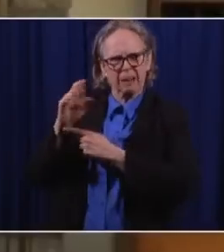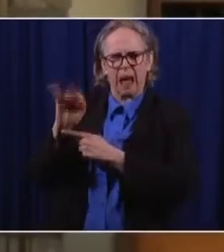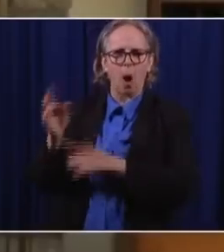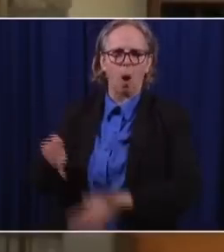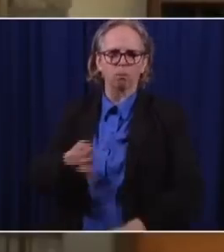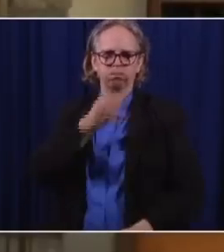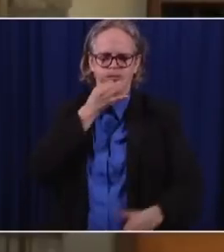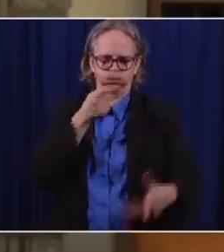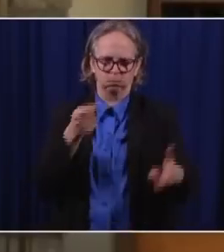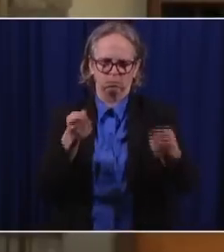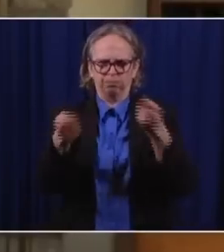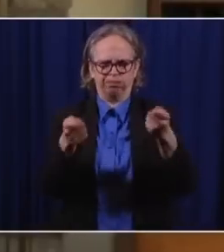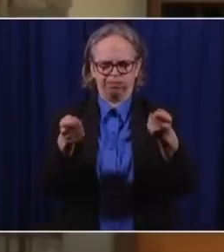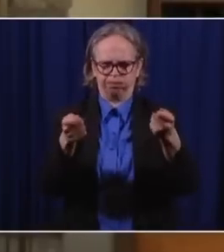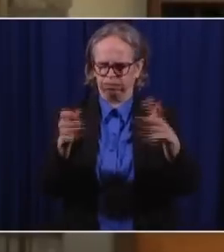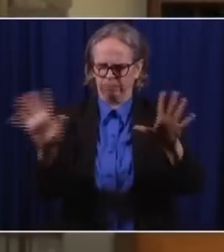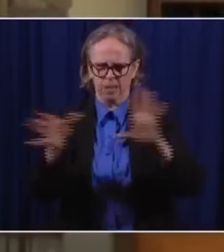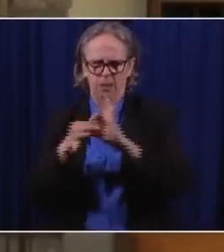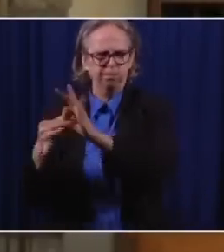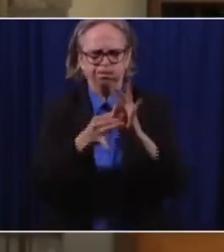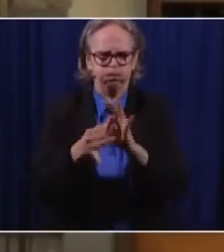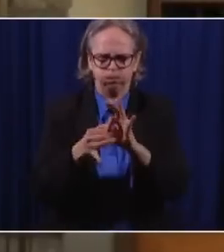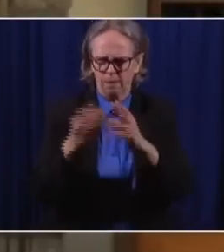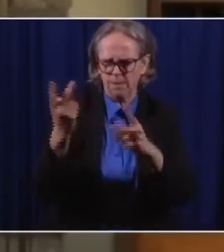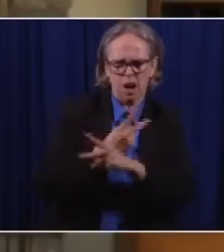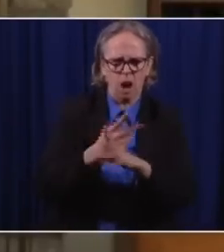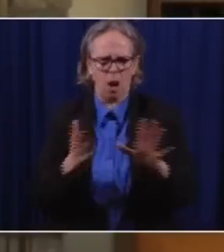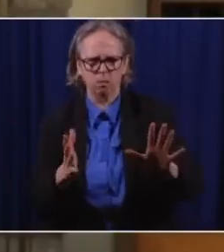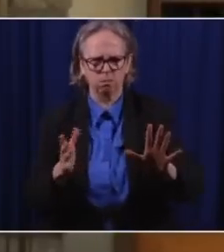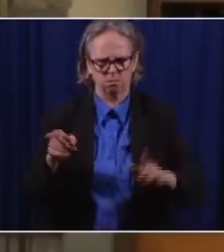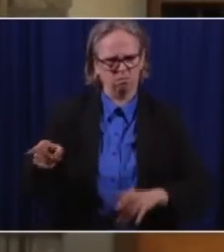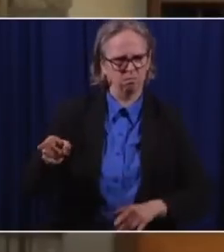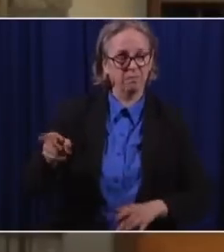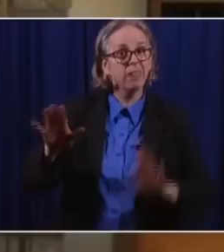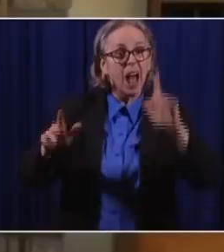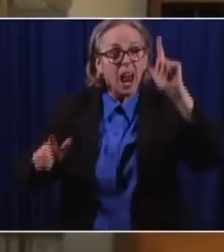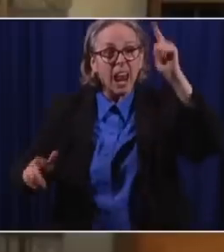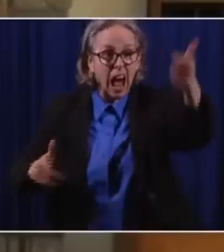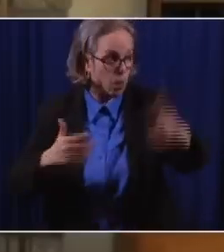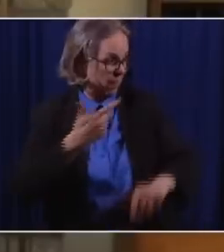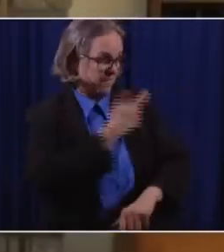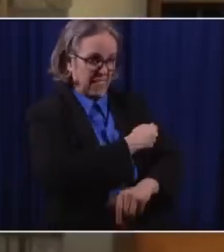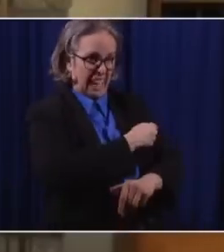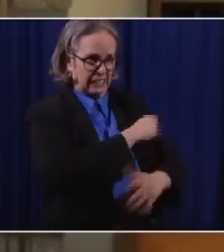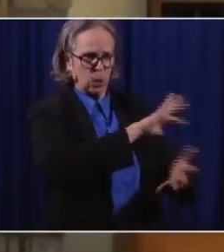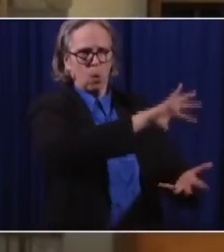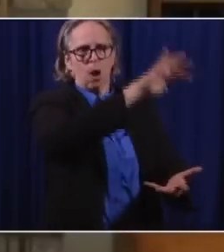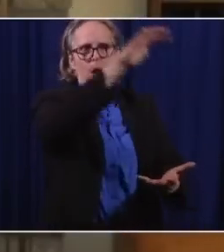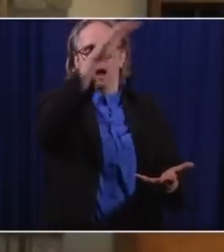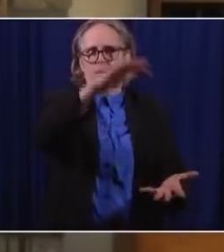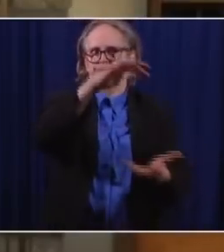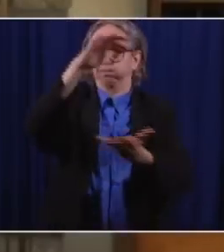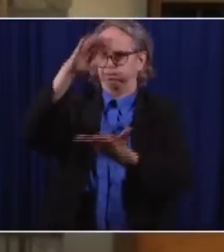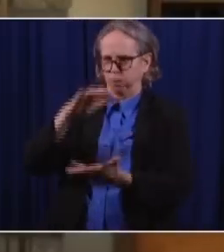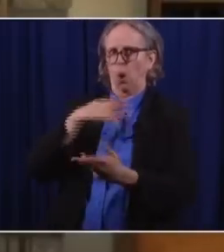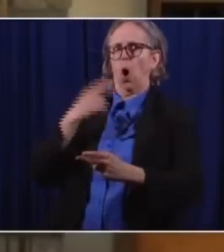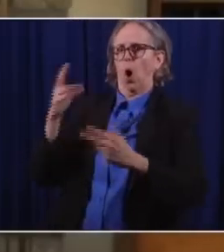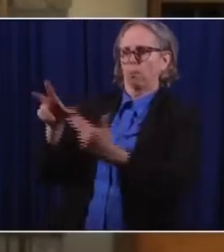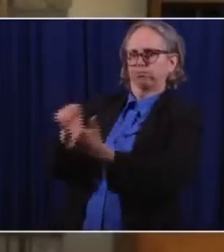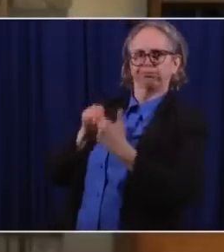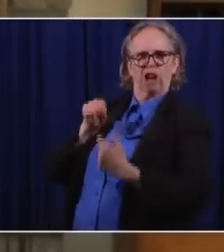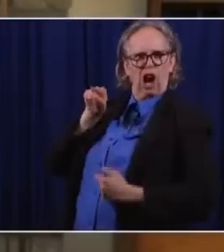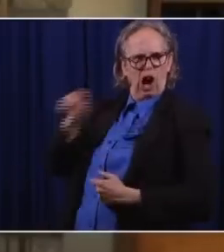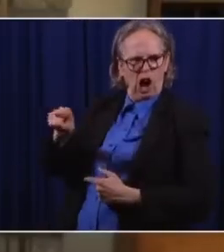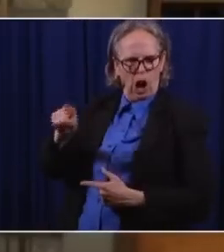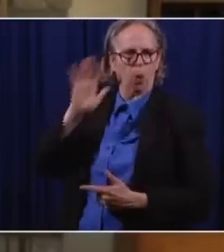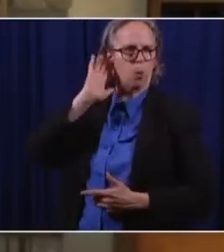the distribution of the vaccine. As far as Dr. Vanderhoff, look, he's someone